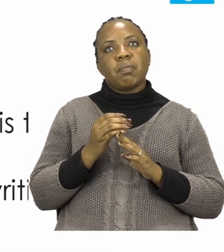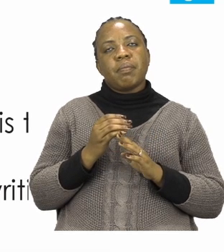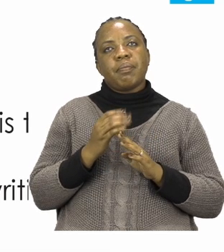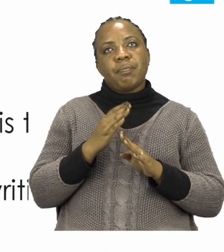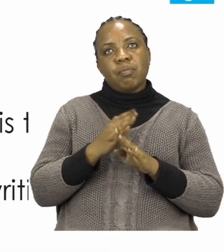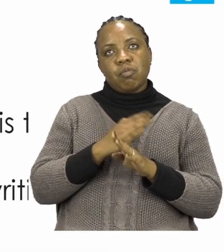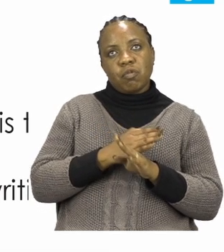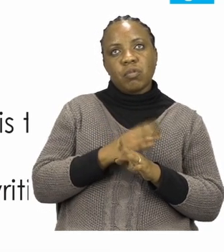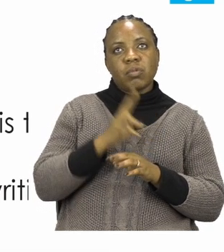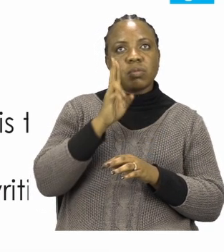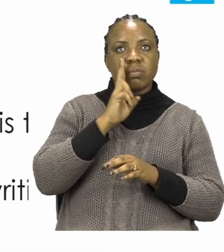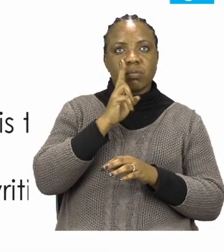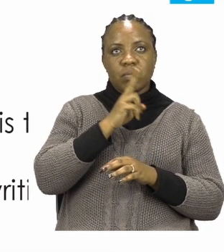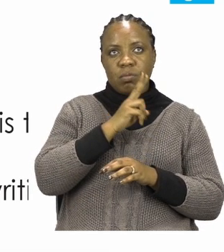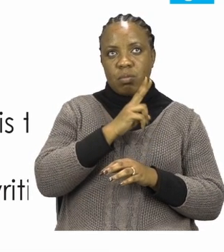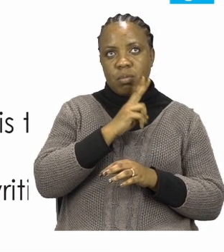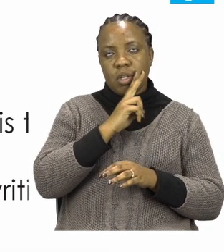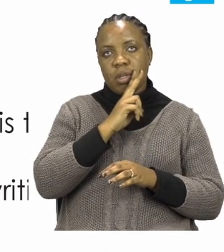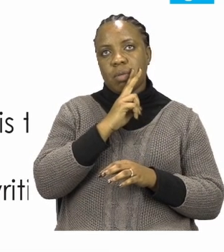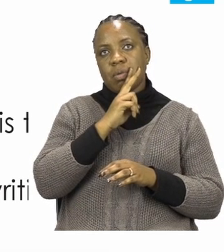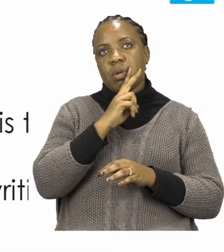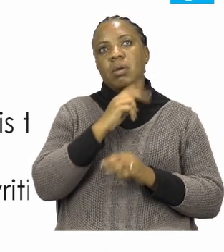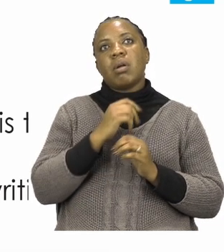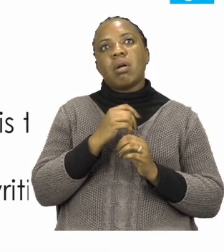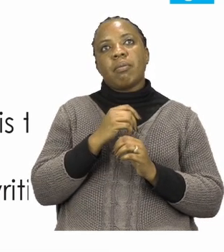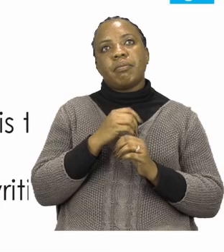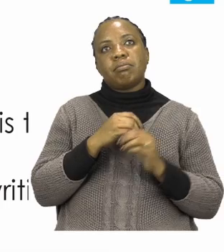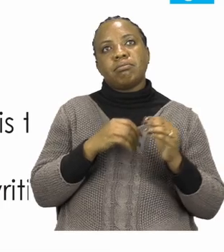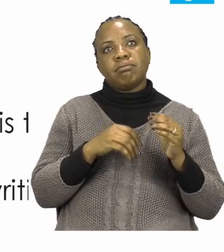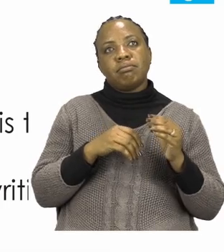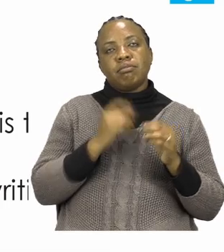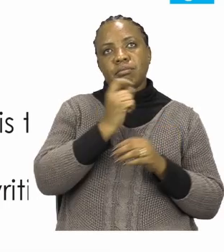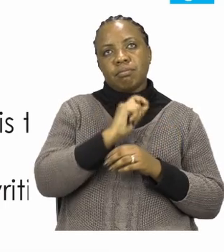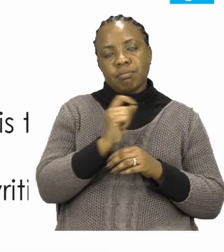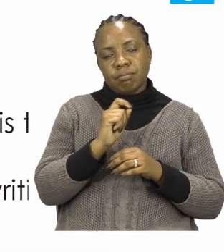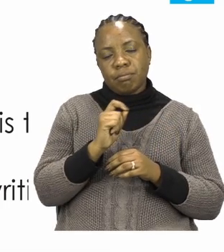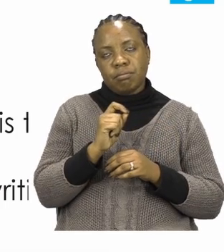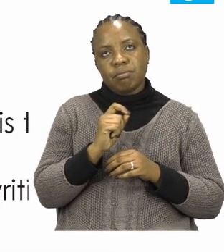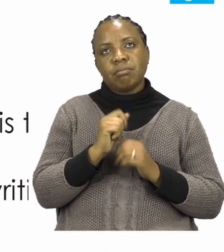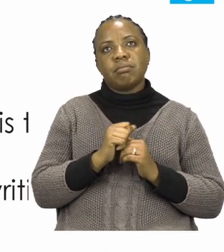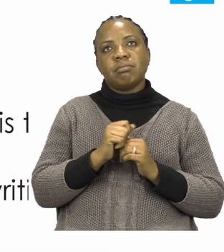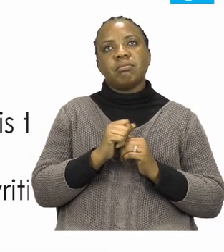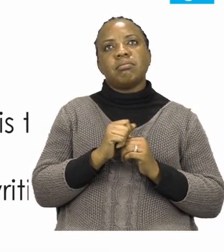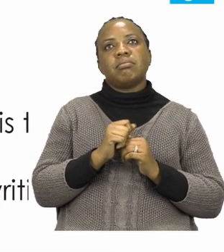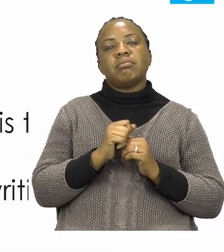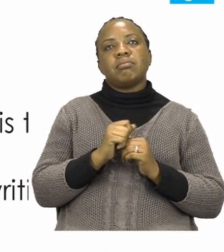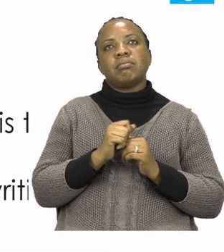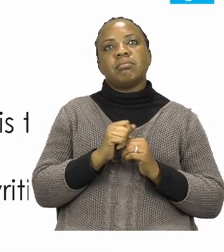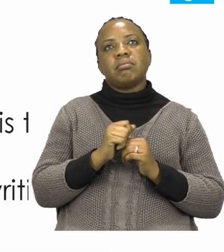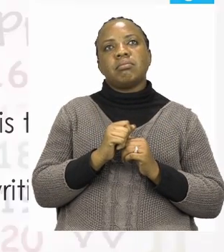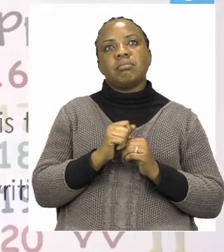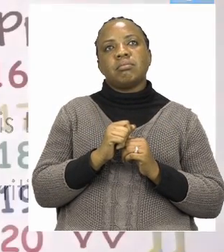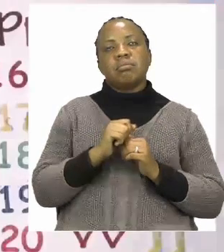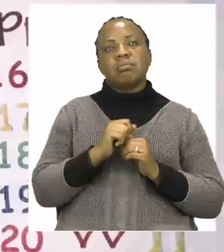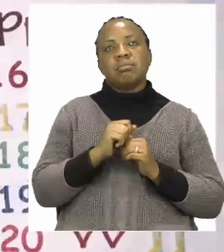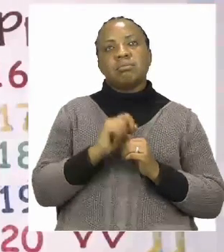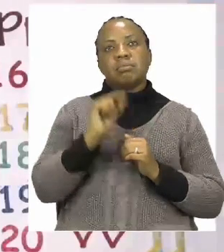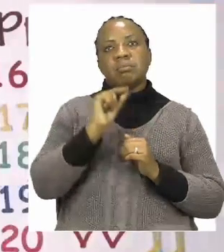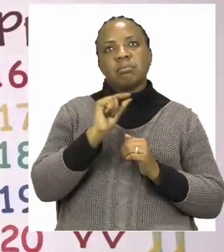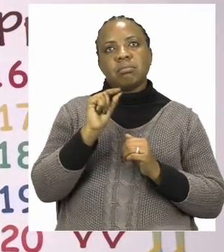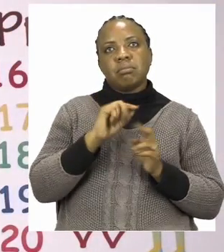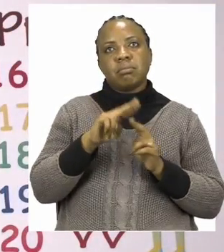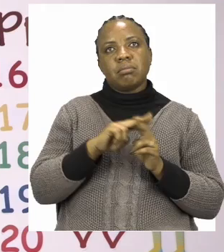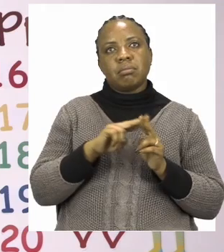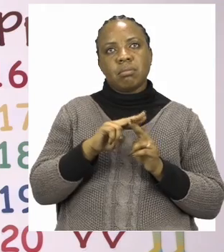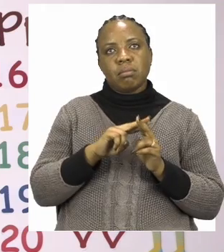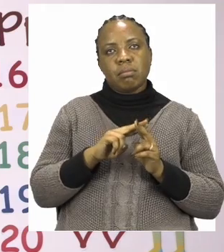number 8, 9, and 10 together. But before we do that, let's take a look at the words we need to use.